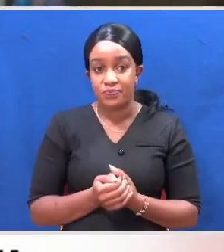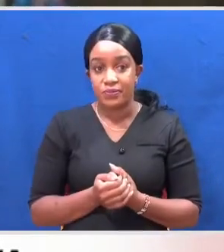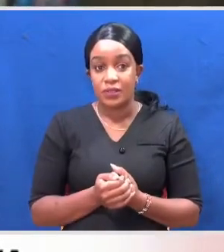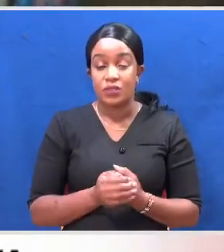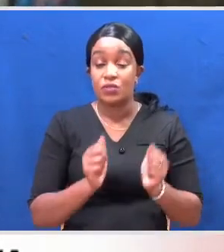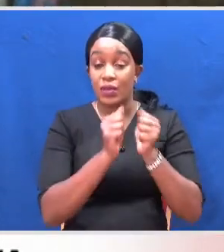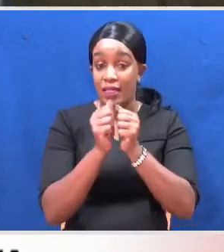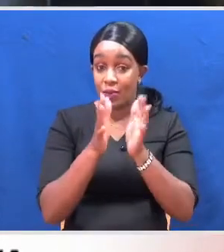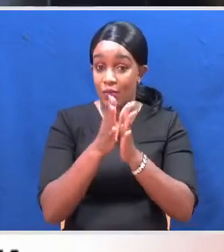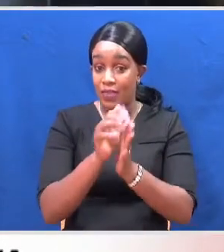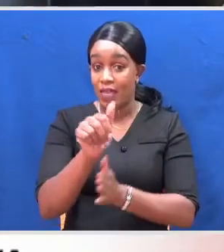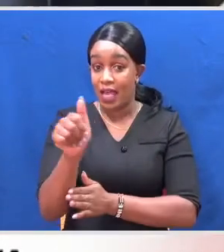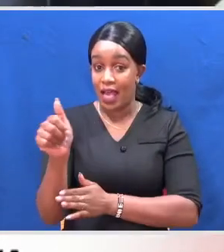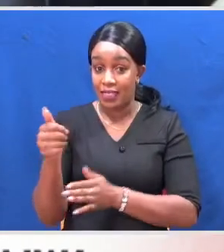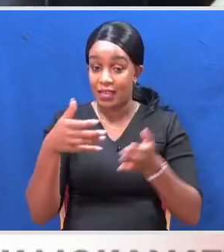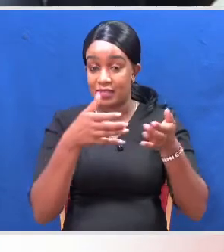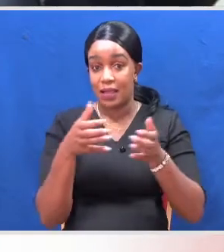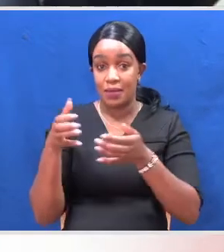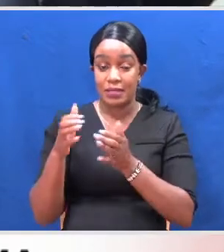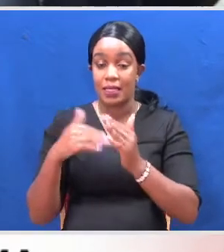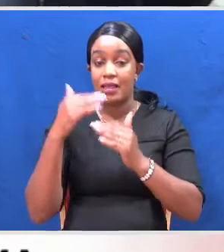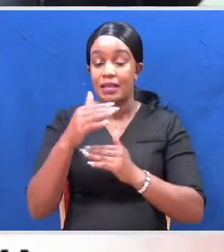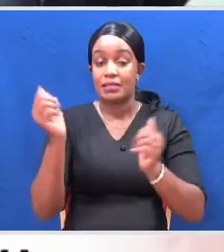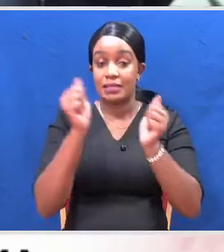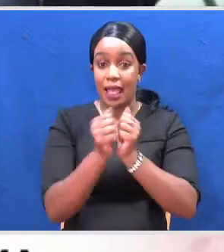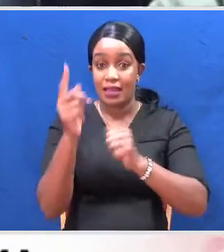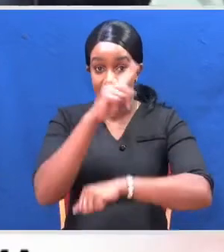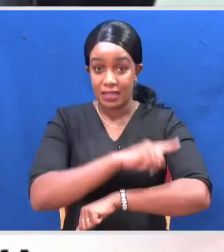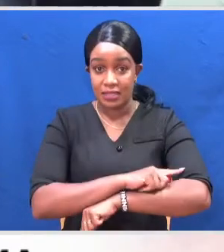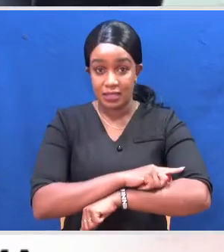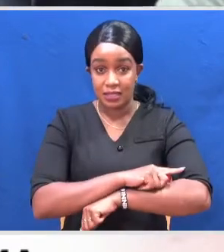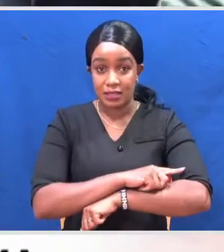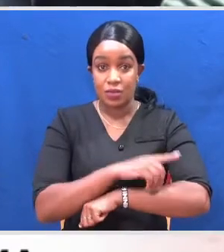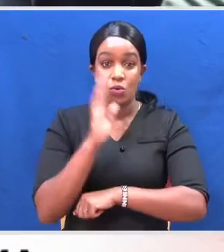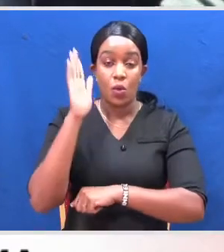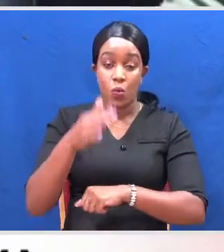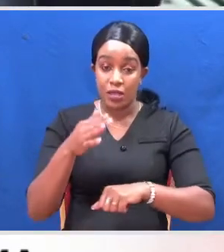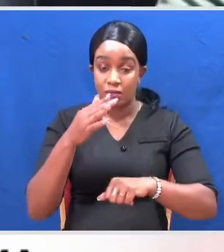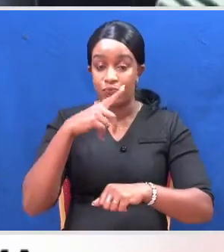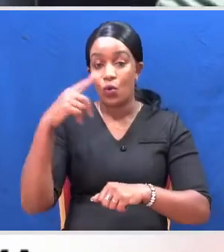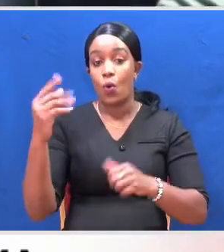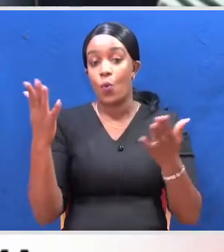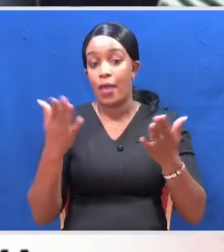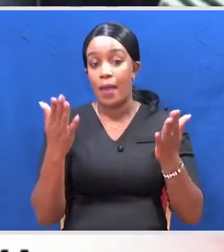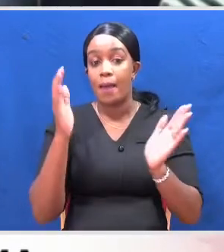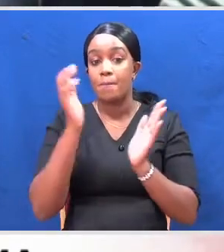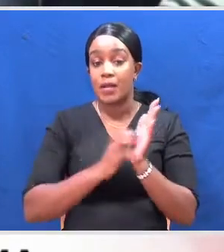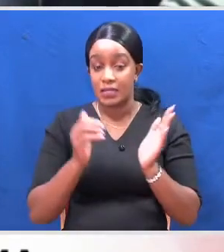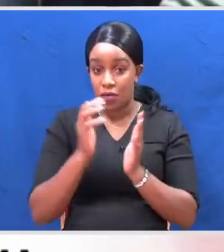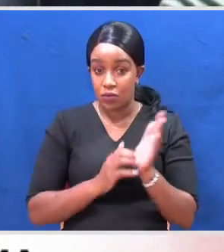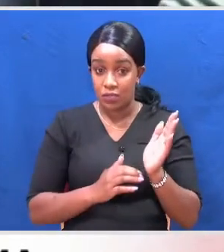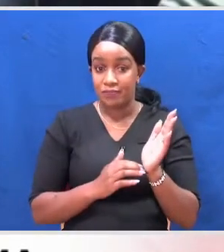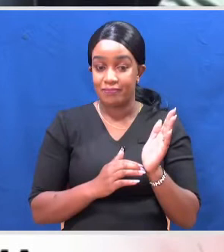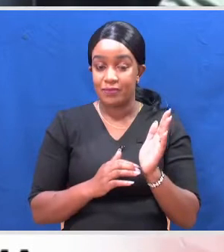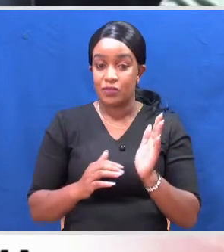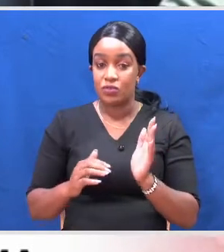vingine kuimarisha uongozi. In the next 10 days we are going to Machakos to return our hand to